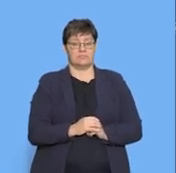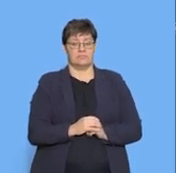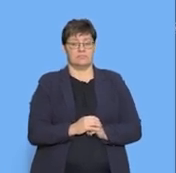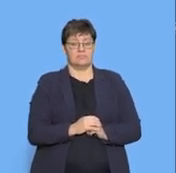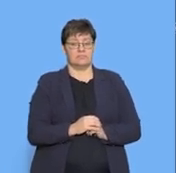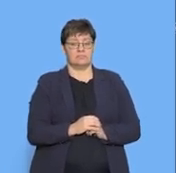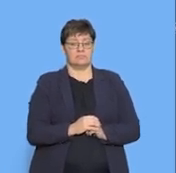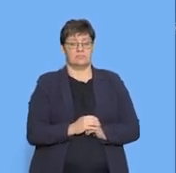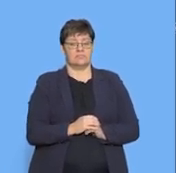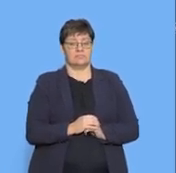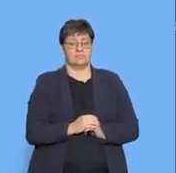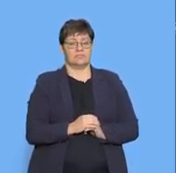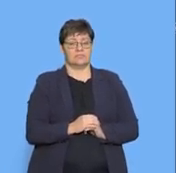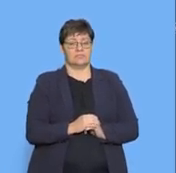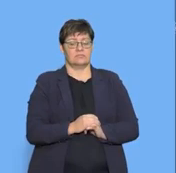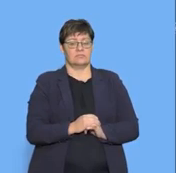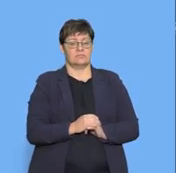beta.